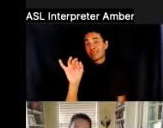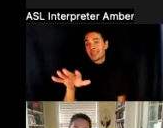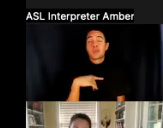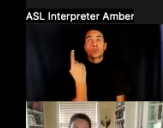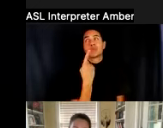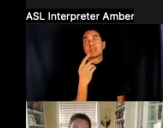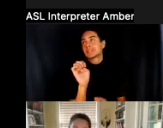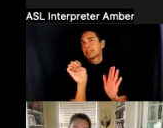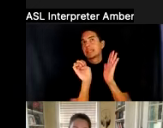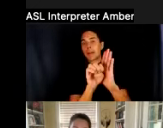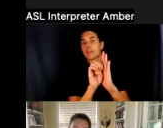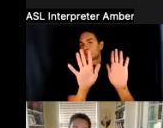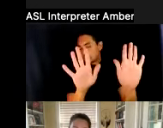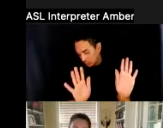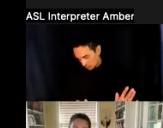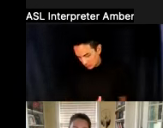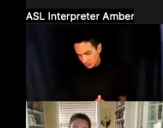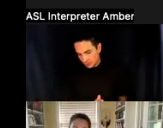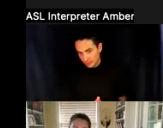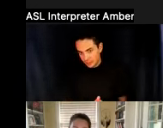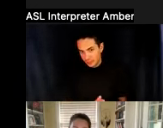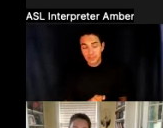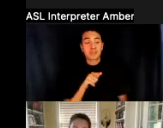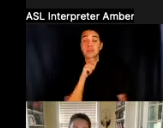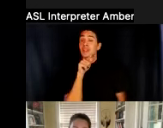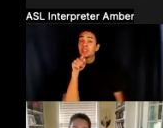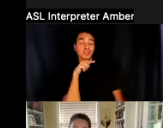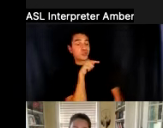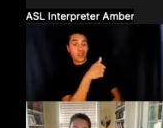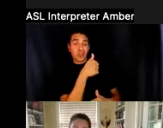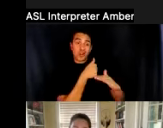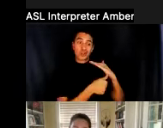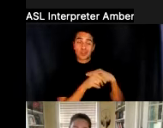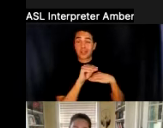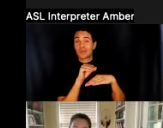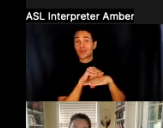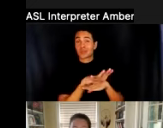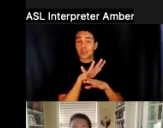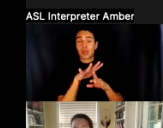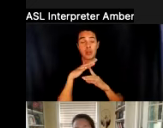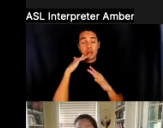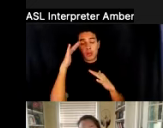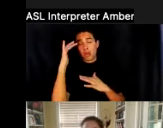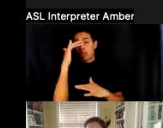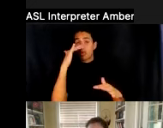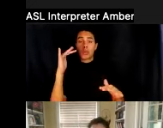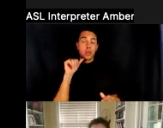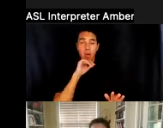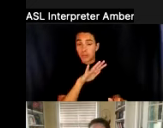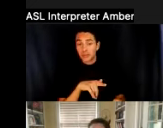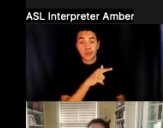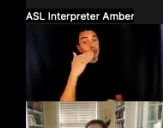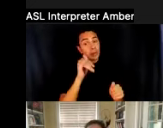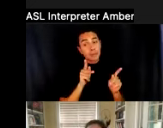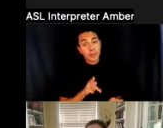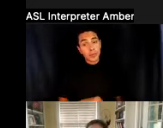as examples, you know. Was she under the influence? Did this ever happen to her before? Does she know this person?